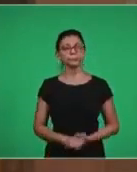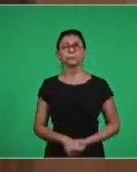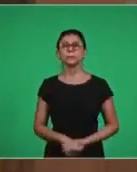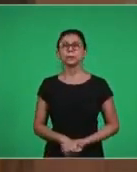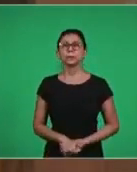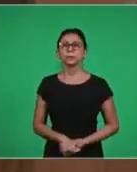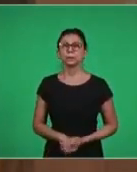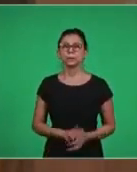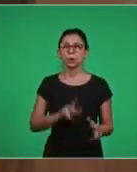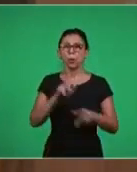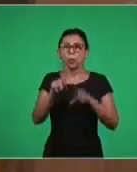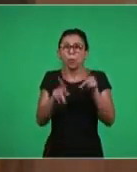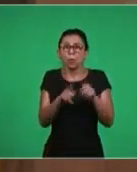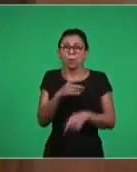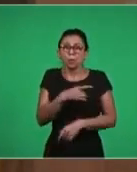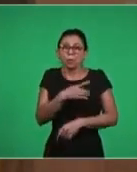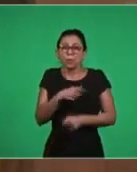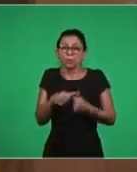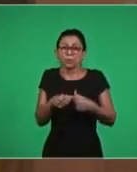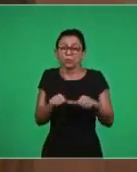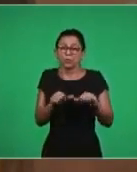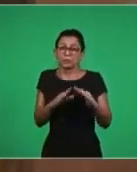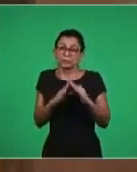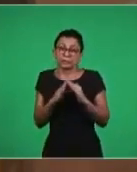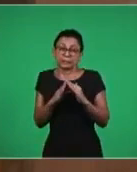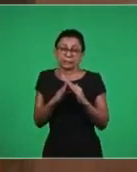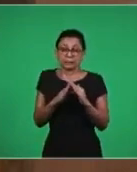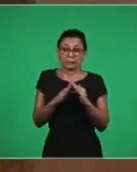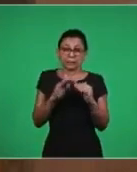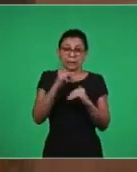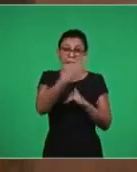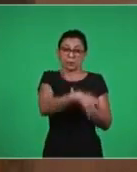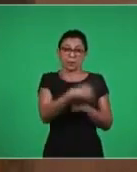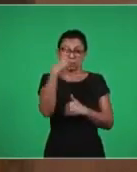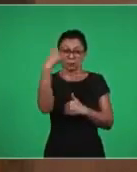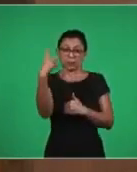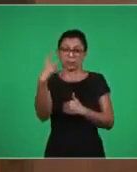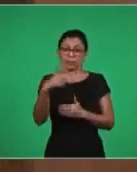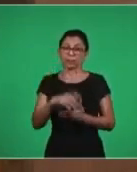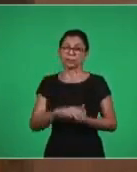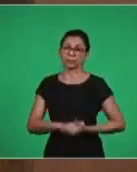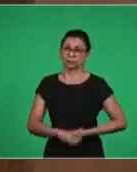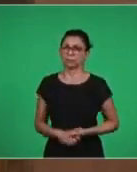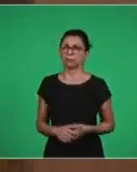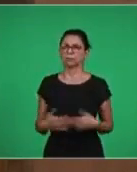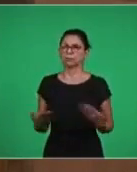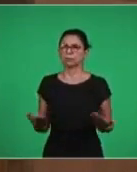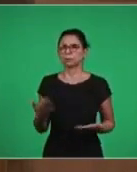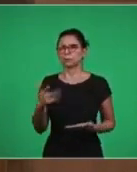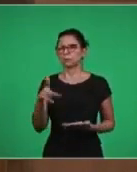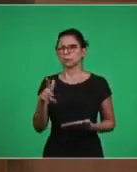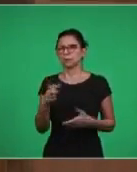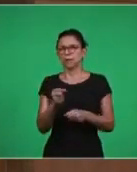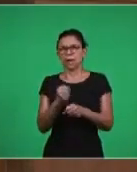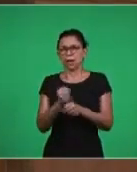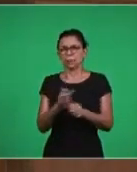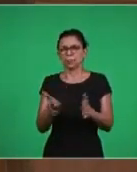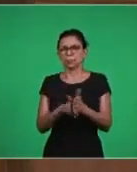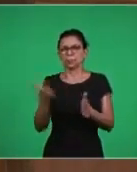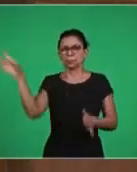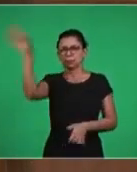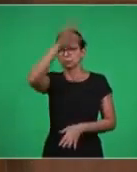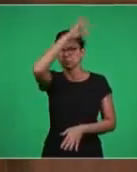That's not right. Nobody's afraid. People that is afraid inside of the home, these people don't have the work of the Holy